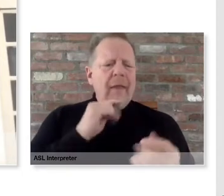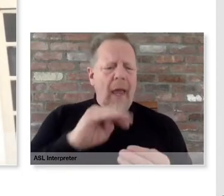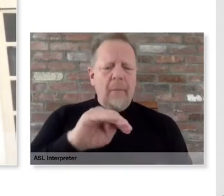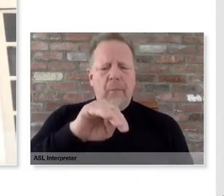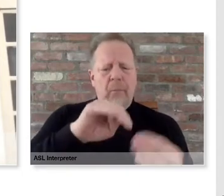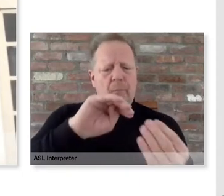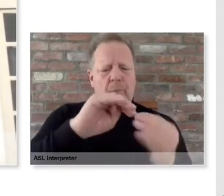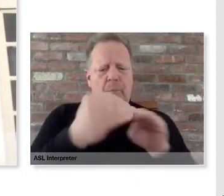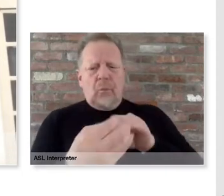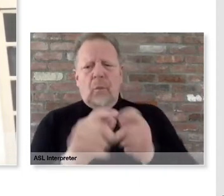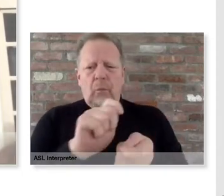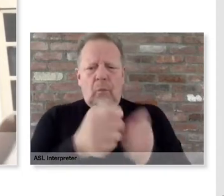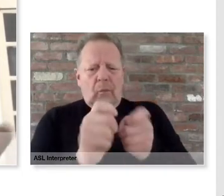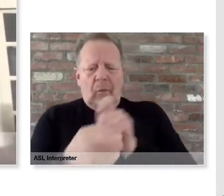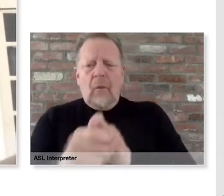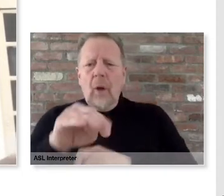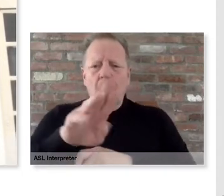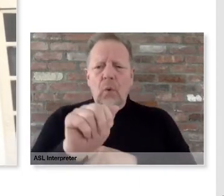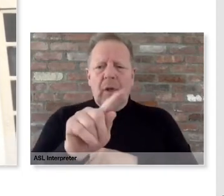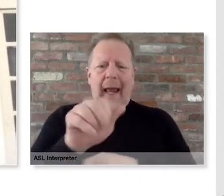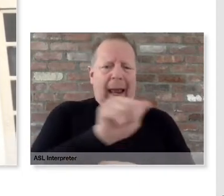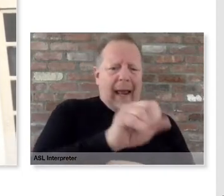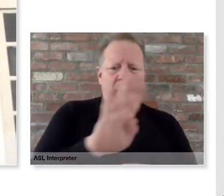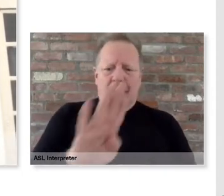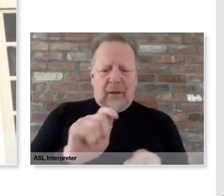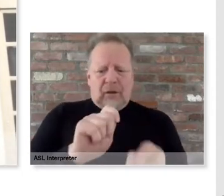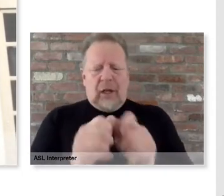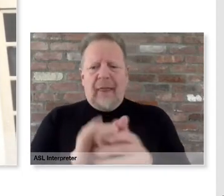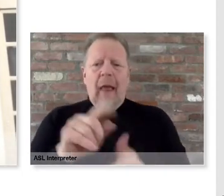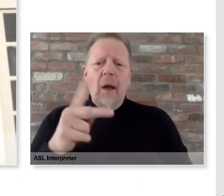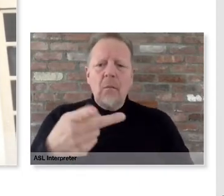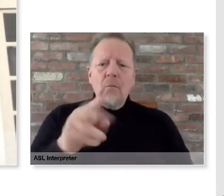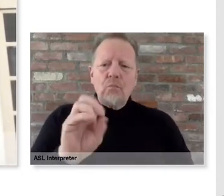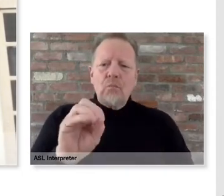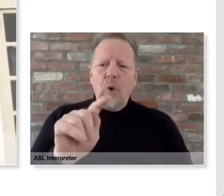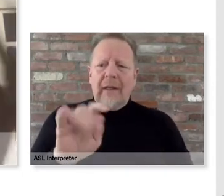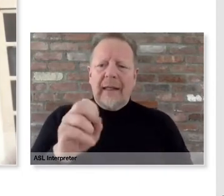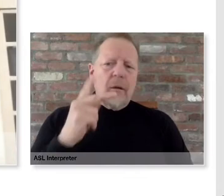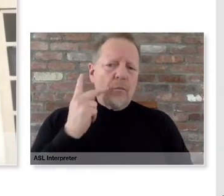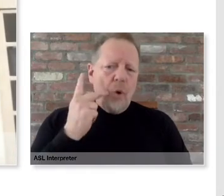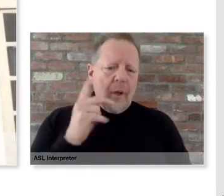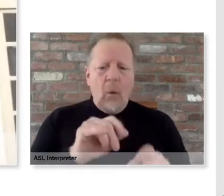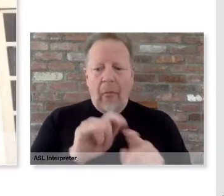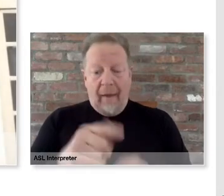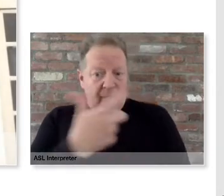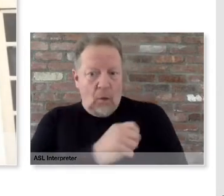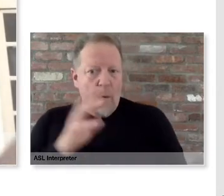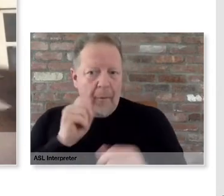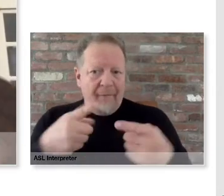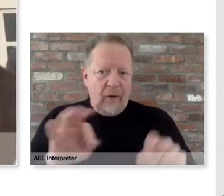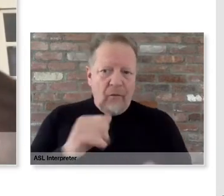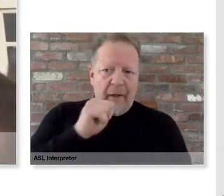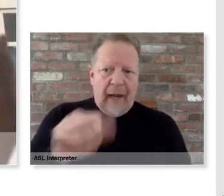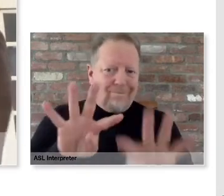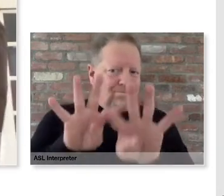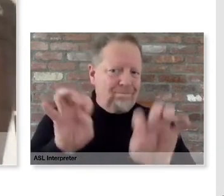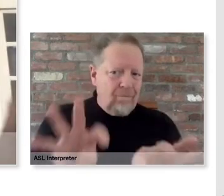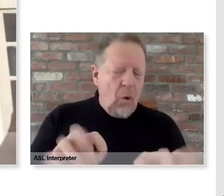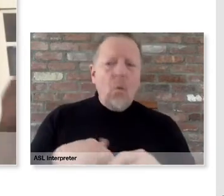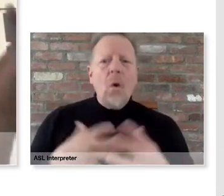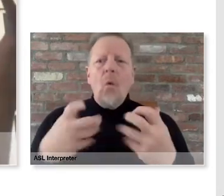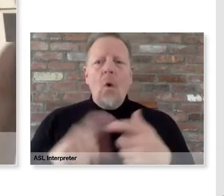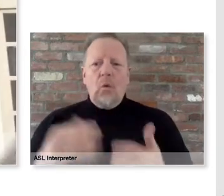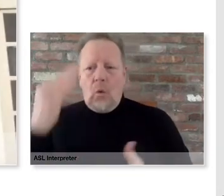together on the spike protein. And how that, whether or not that allows you it to, whether that means the vaccine will be effective or not. We wanted to know